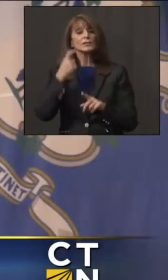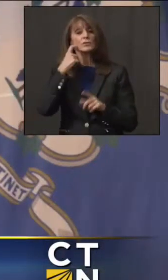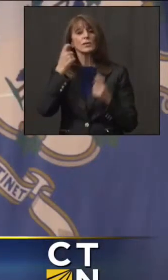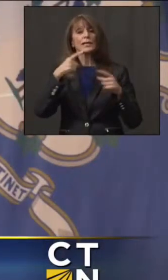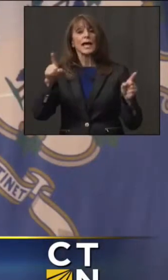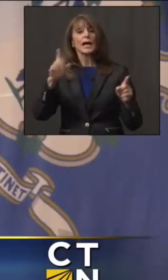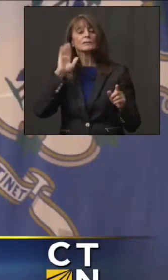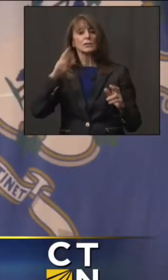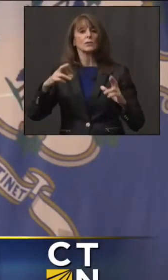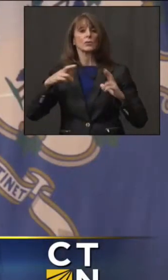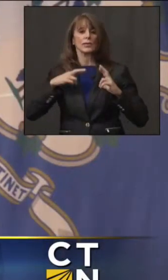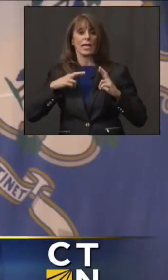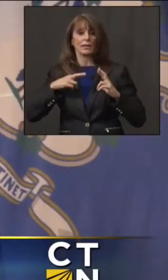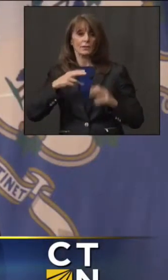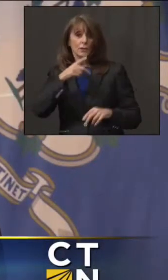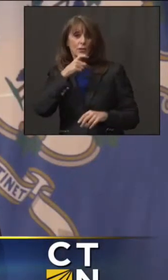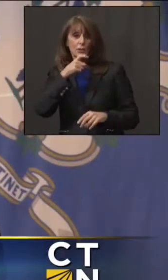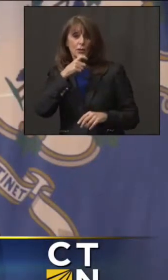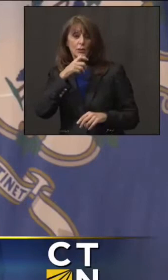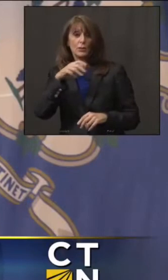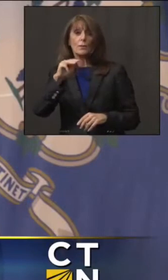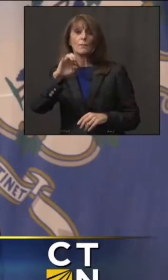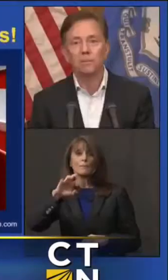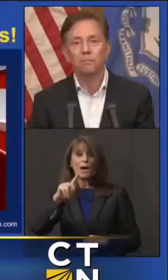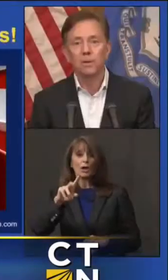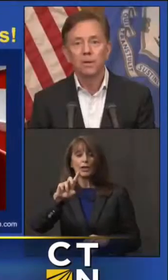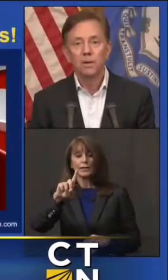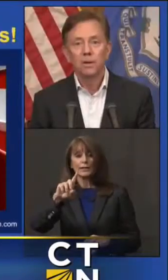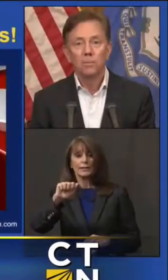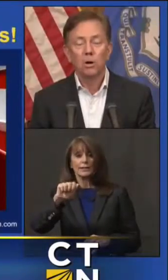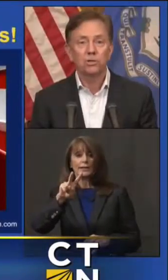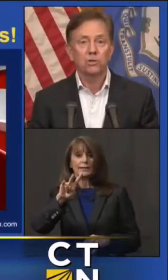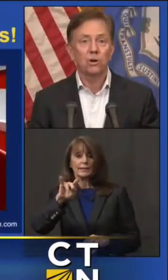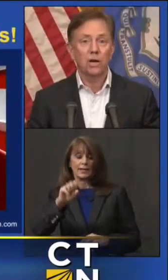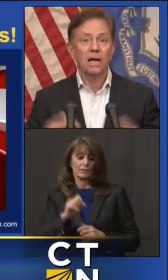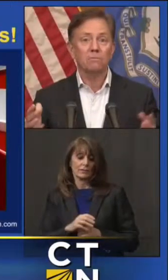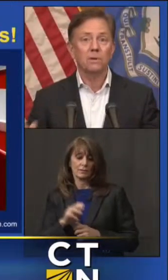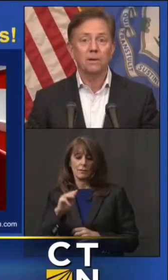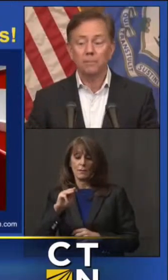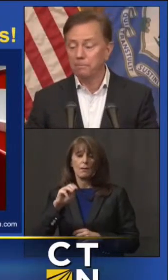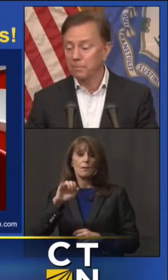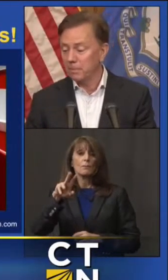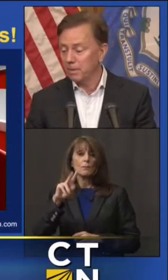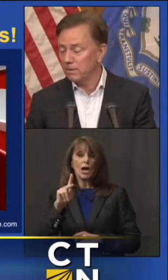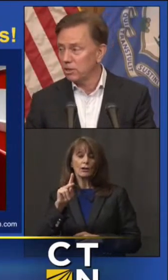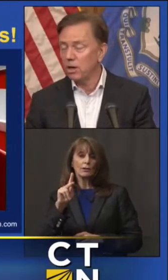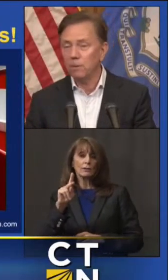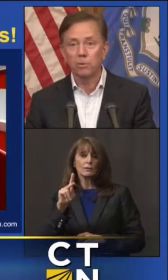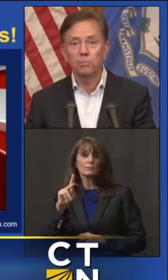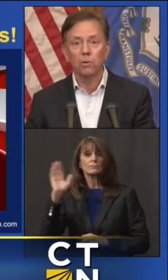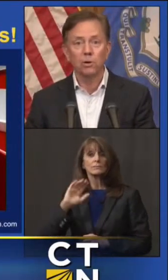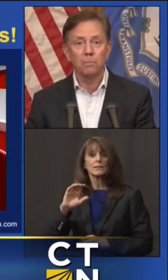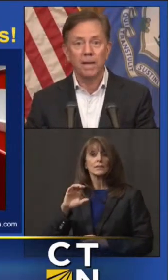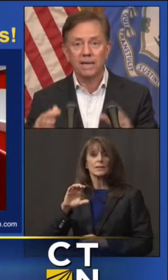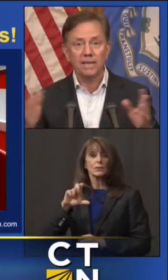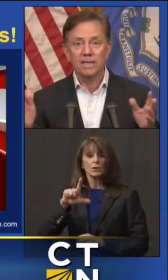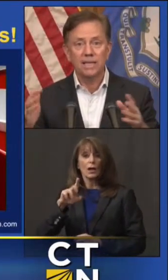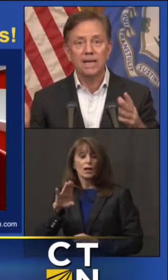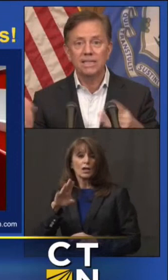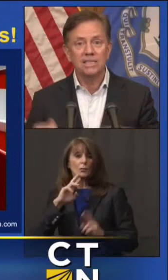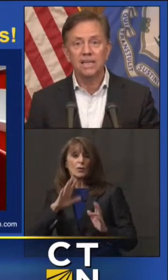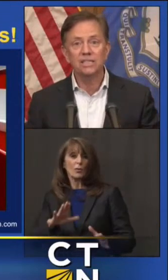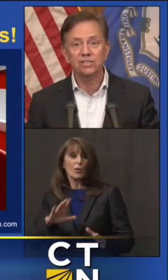his retirement, and that's Mark Davis. Mark started out as a Cub reporter back